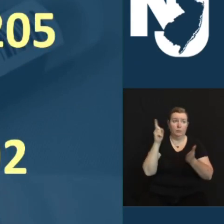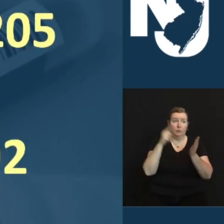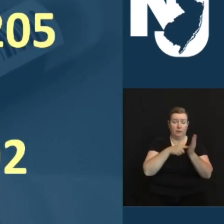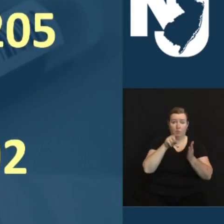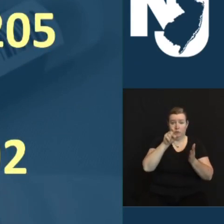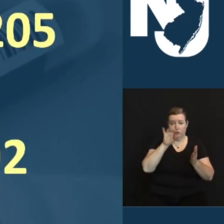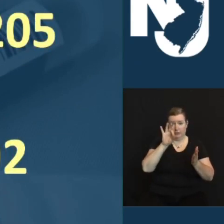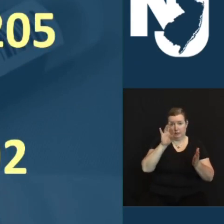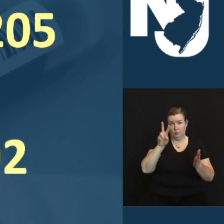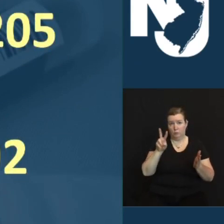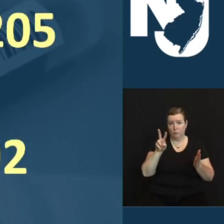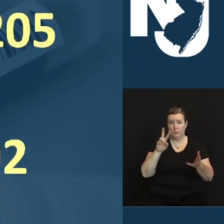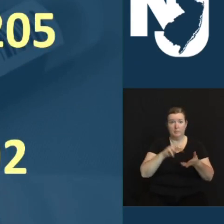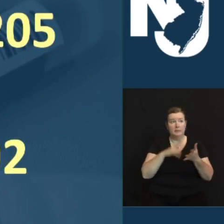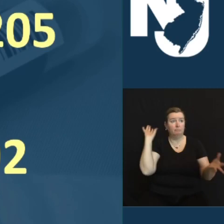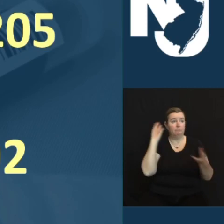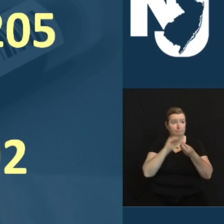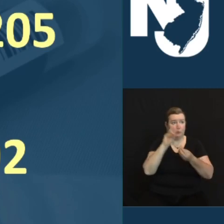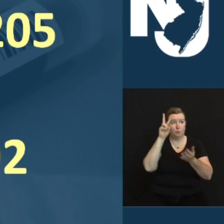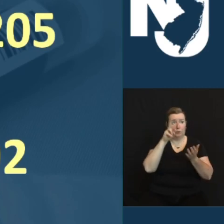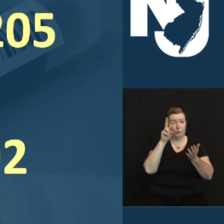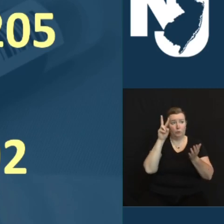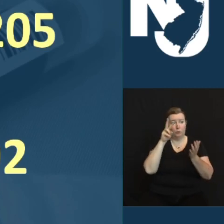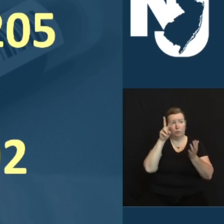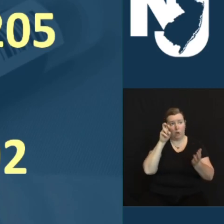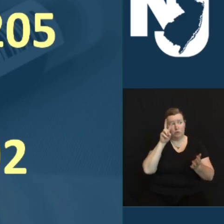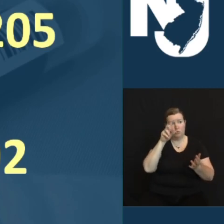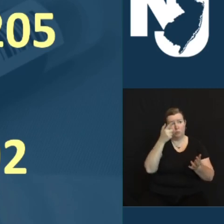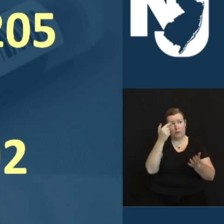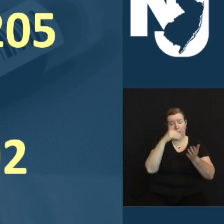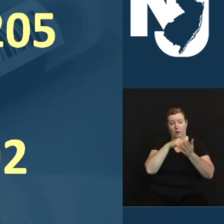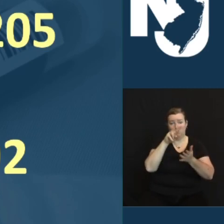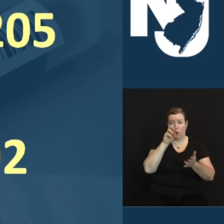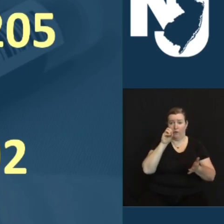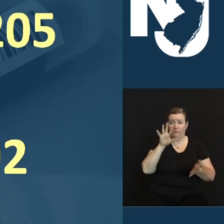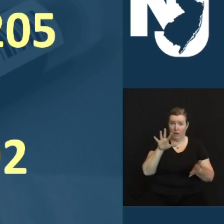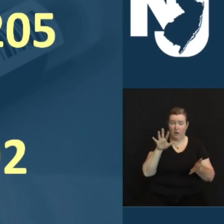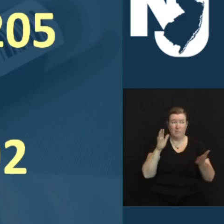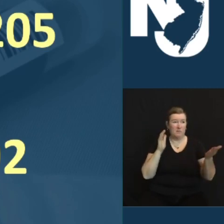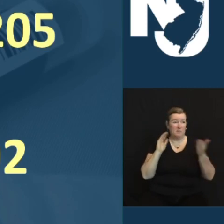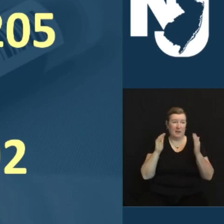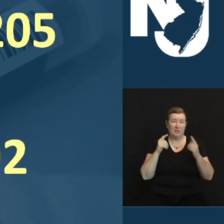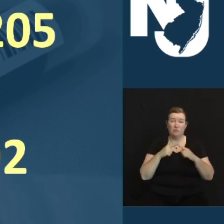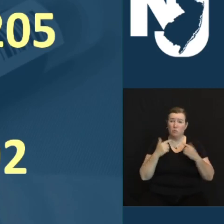bringing our statewide cumulative total since March 4th to